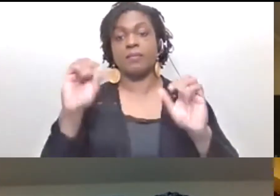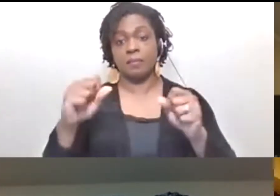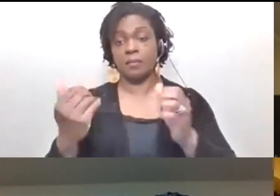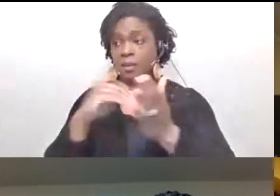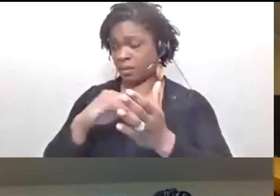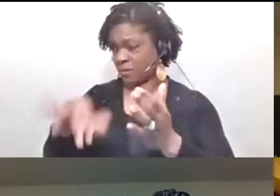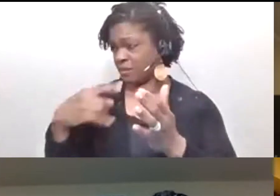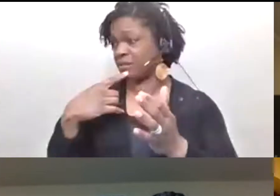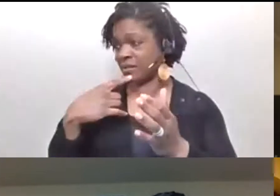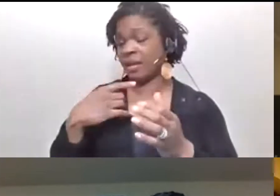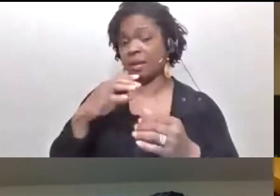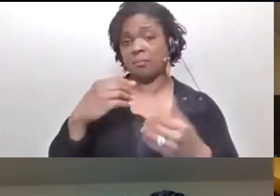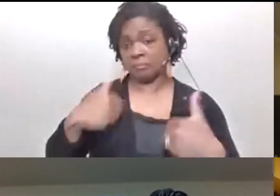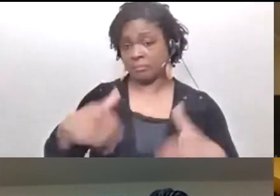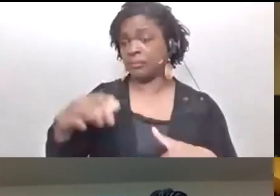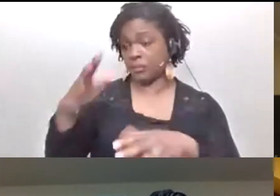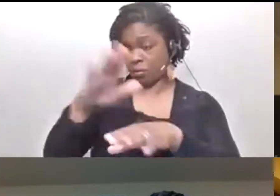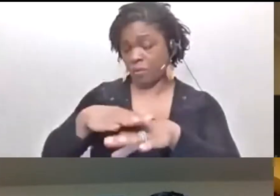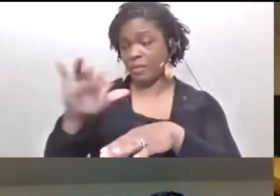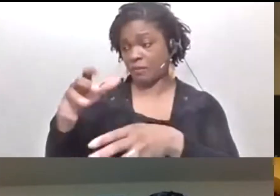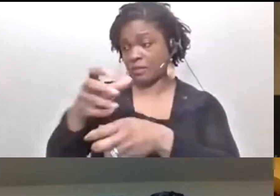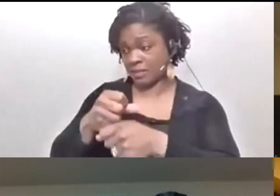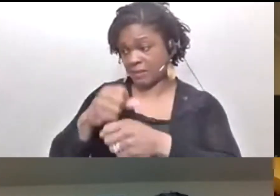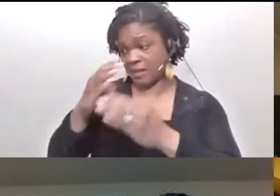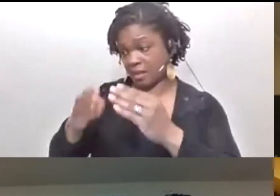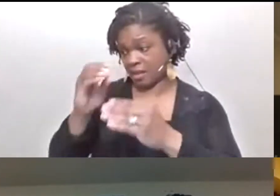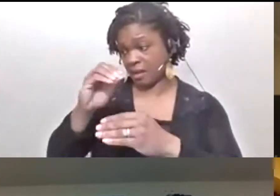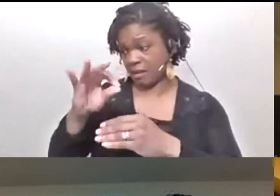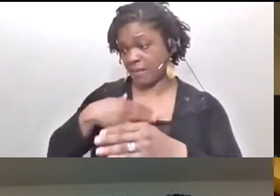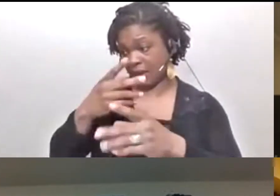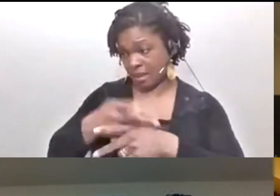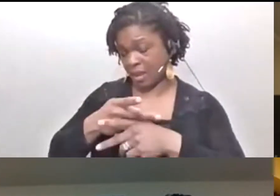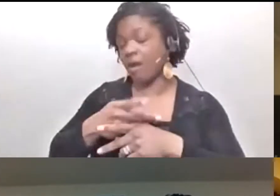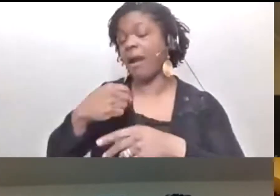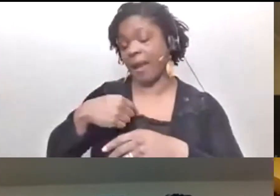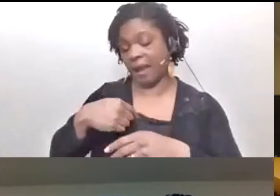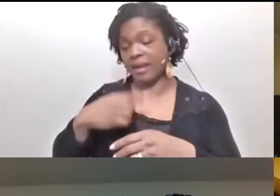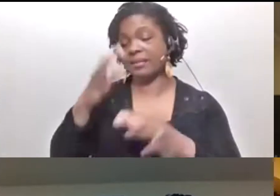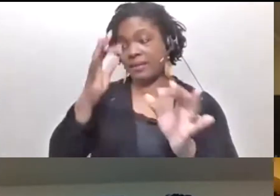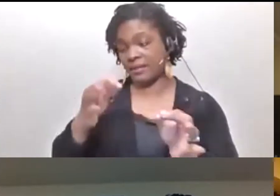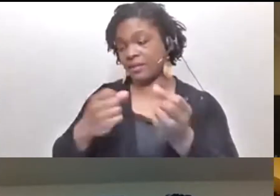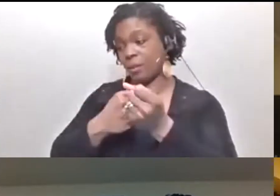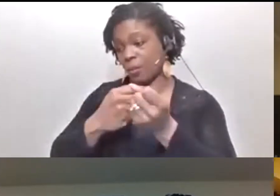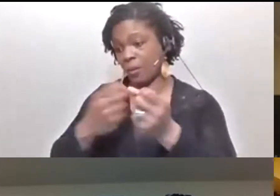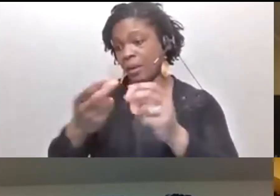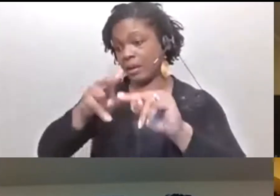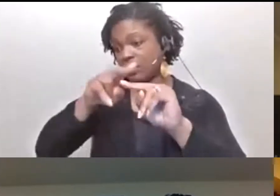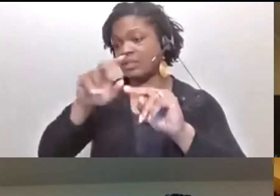receiving end for my care, I certainly support increase. only way to get